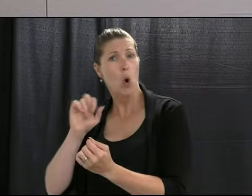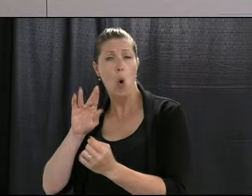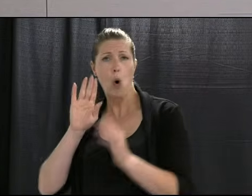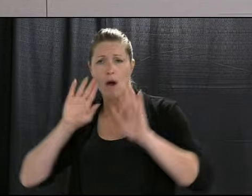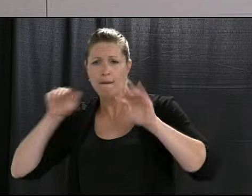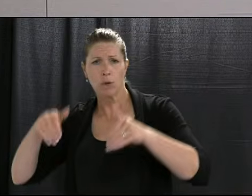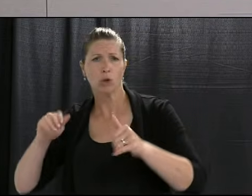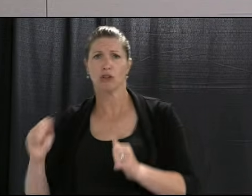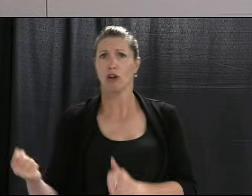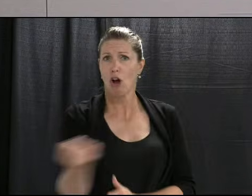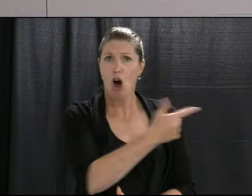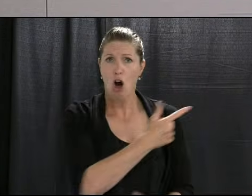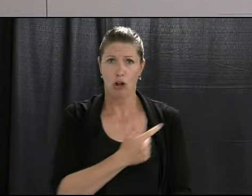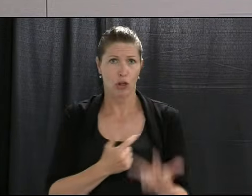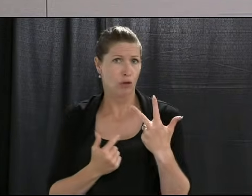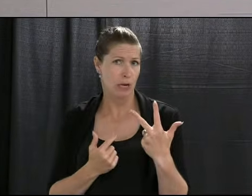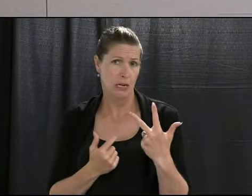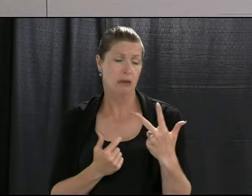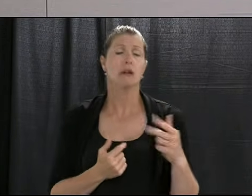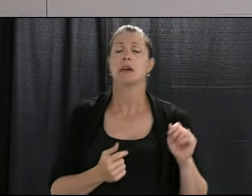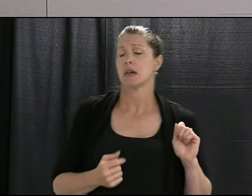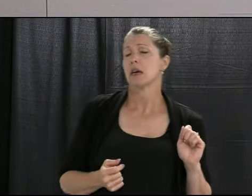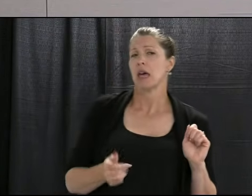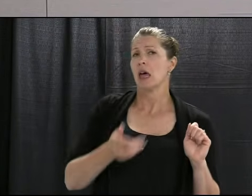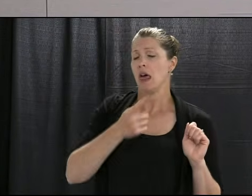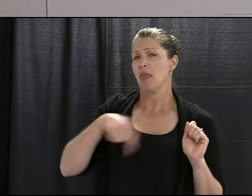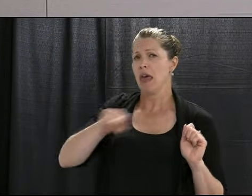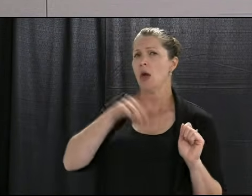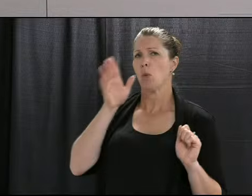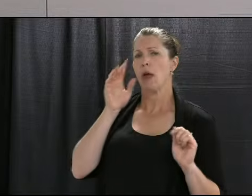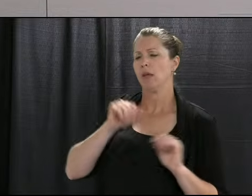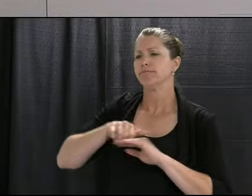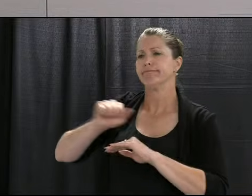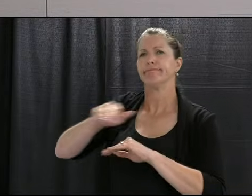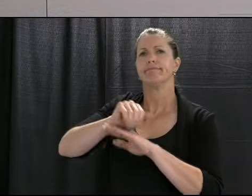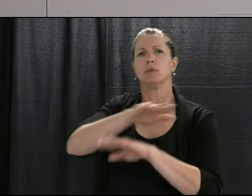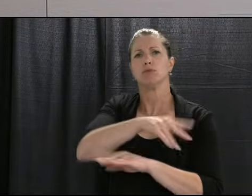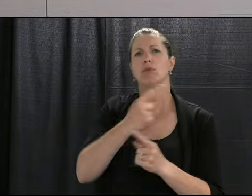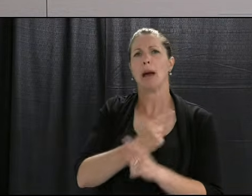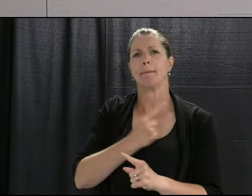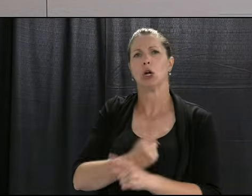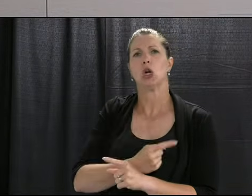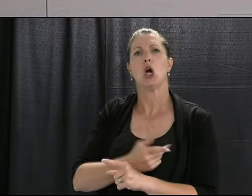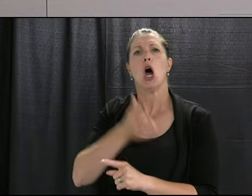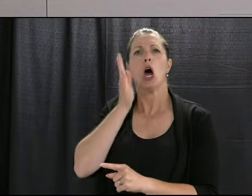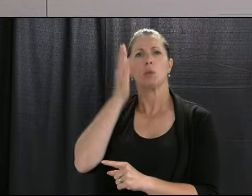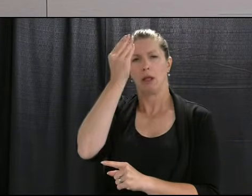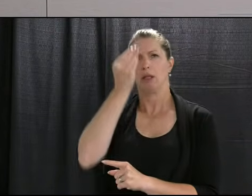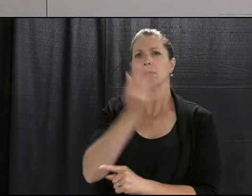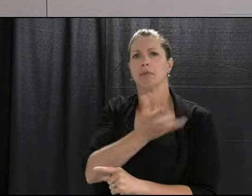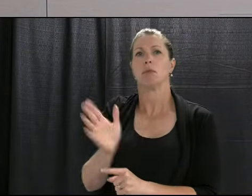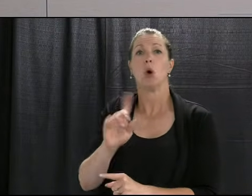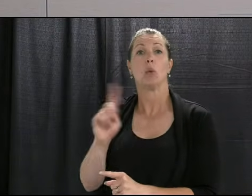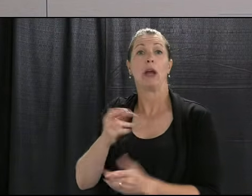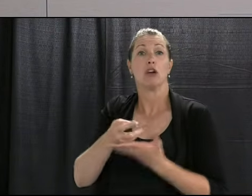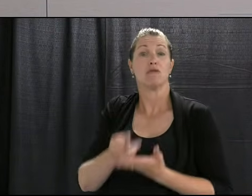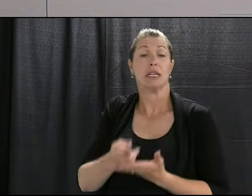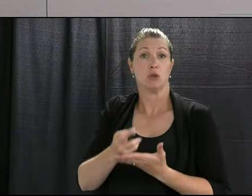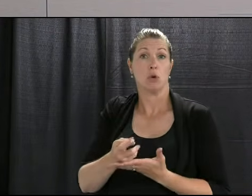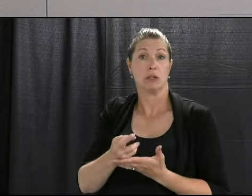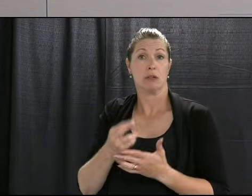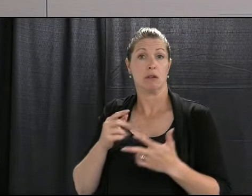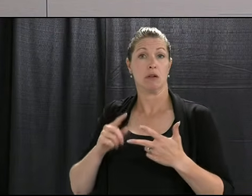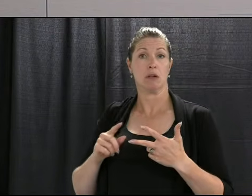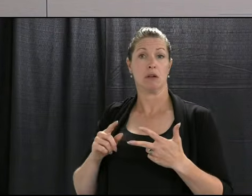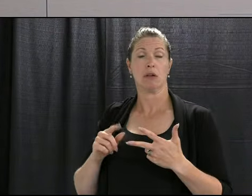fires, or how does that work? Yeah, they'll be deployed as necessary, but if you go back and look at the update today about where the resources are, the focus is,